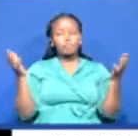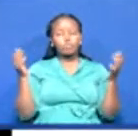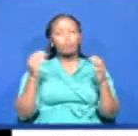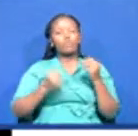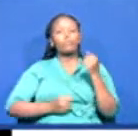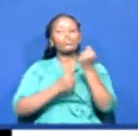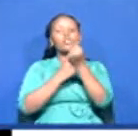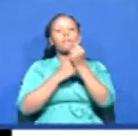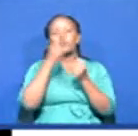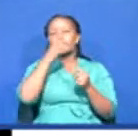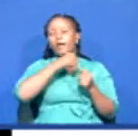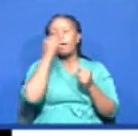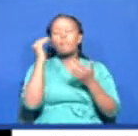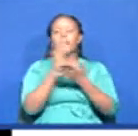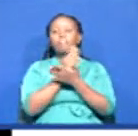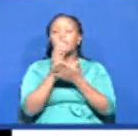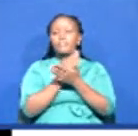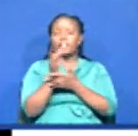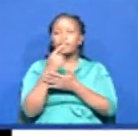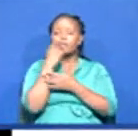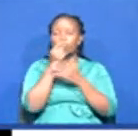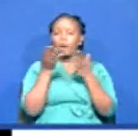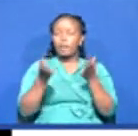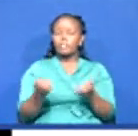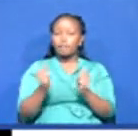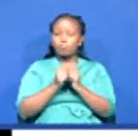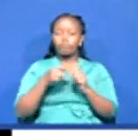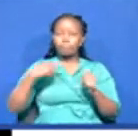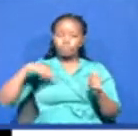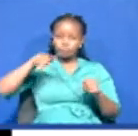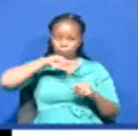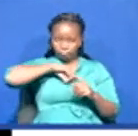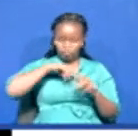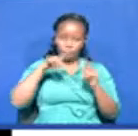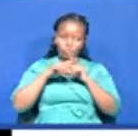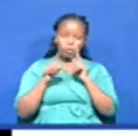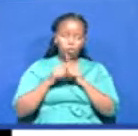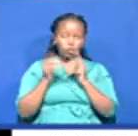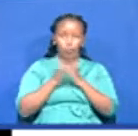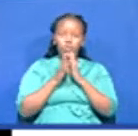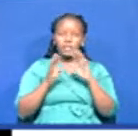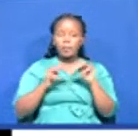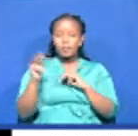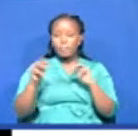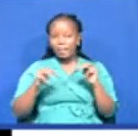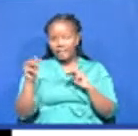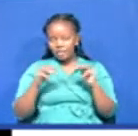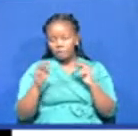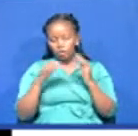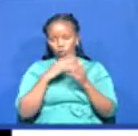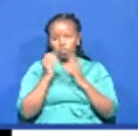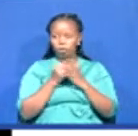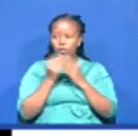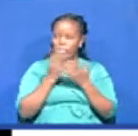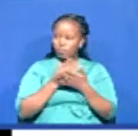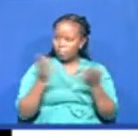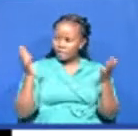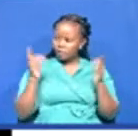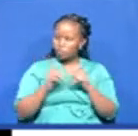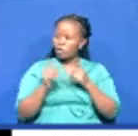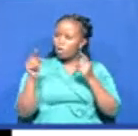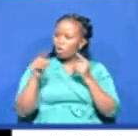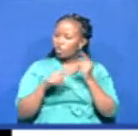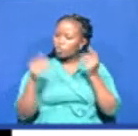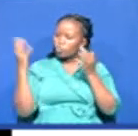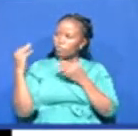sector, who are here with us today, heavily in the management of the intellectual property. And we hope this will have very